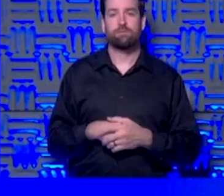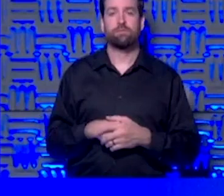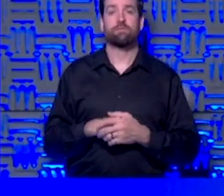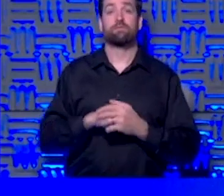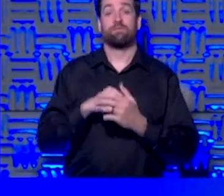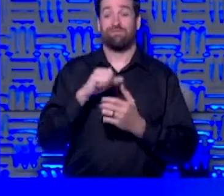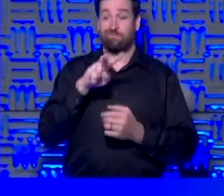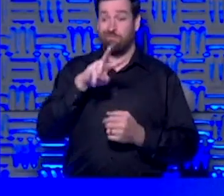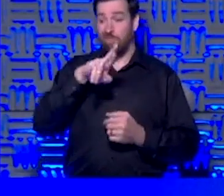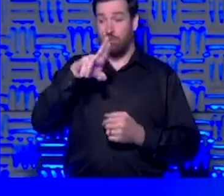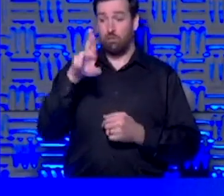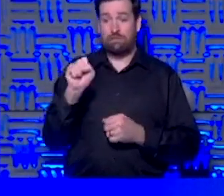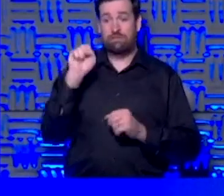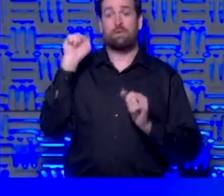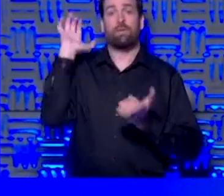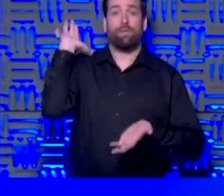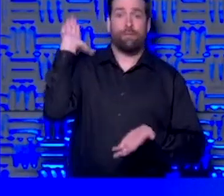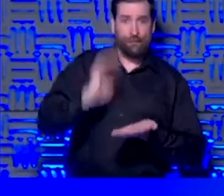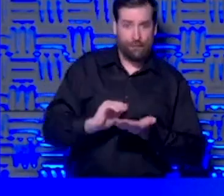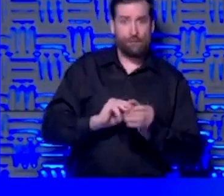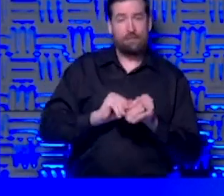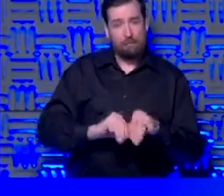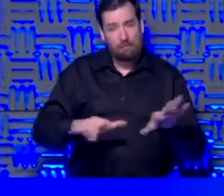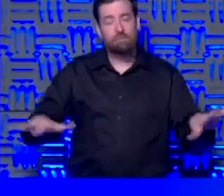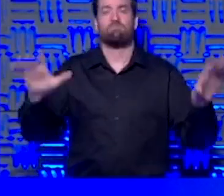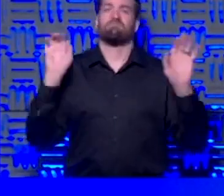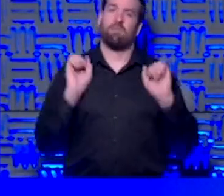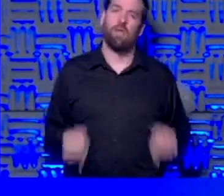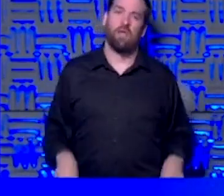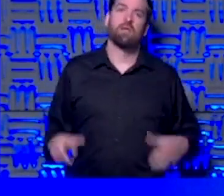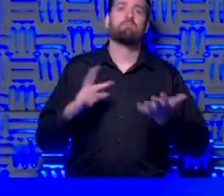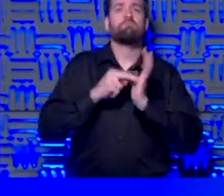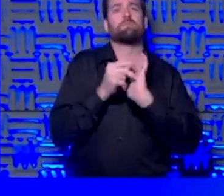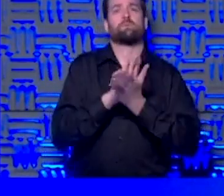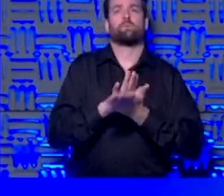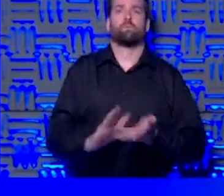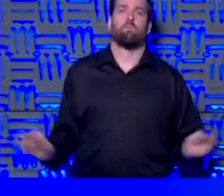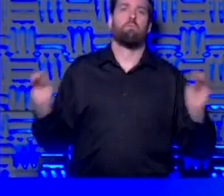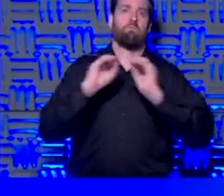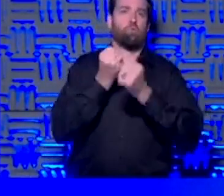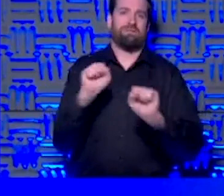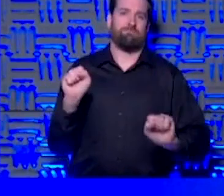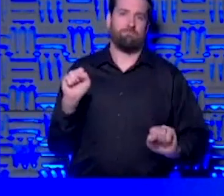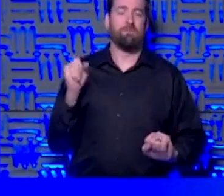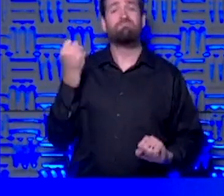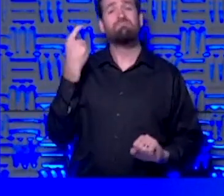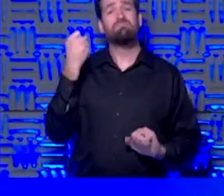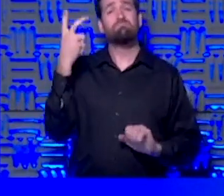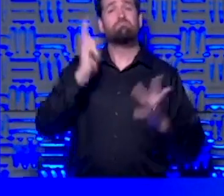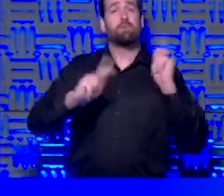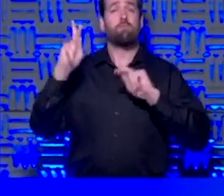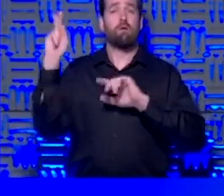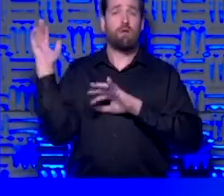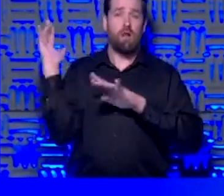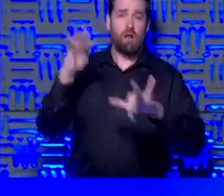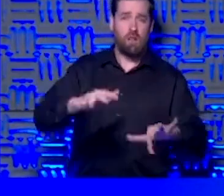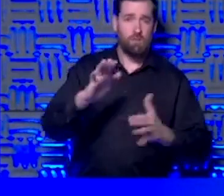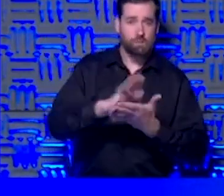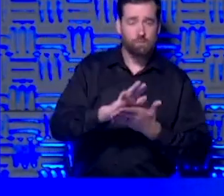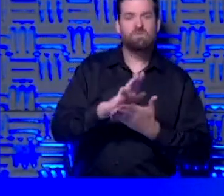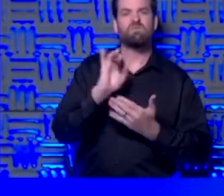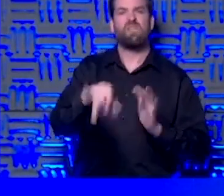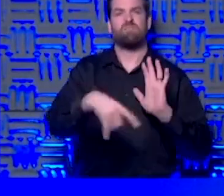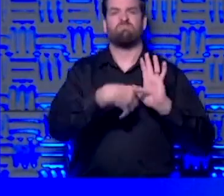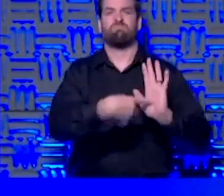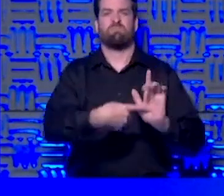this virus, so therefore making schools safer. Now, once you have people getting back, again, there was that modeling out